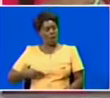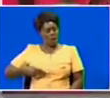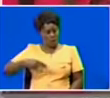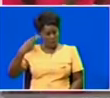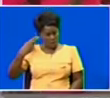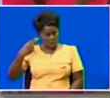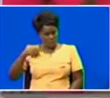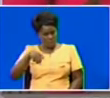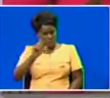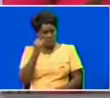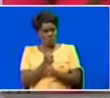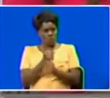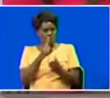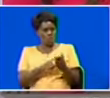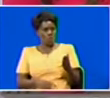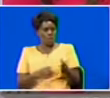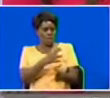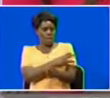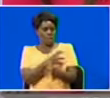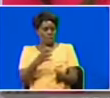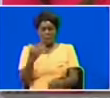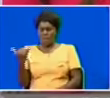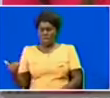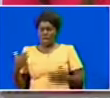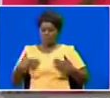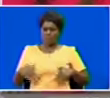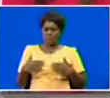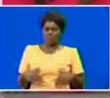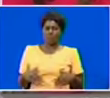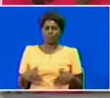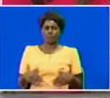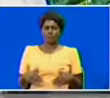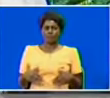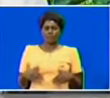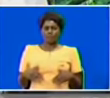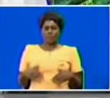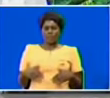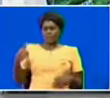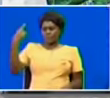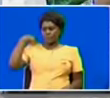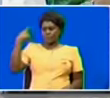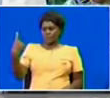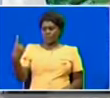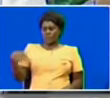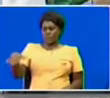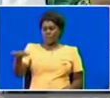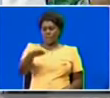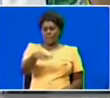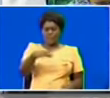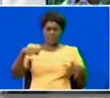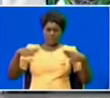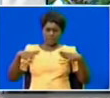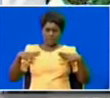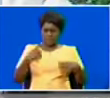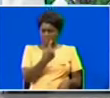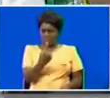is it that you'll do to ensure that you empower young people as young as you? So number one, in every ward in Starehe, we